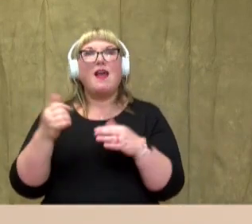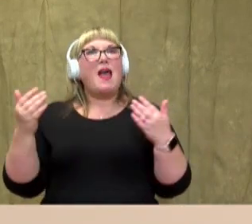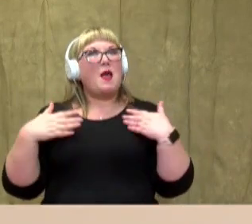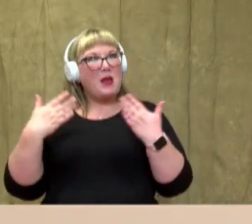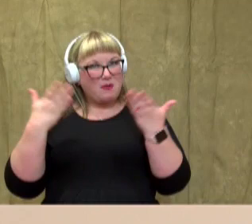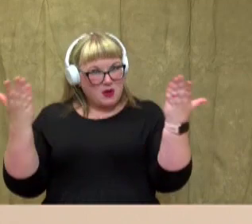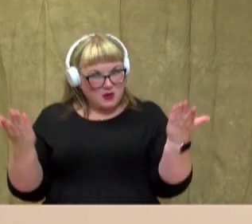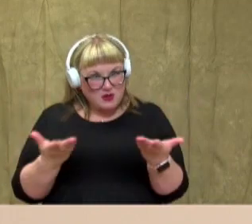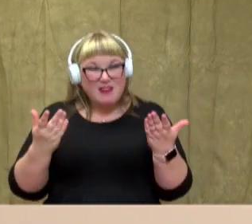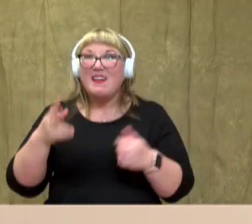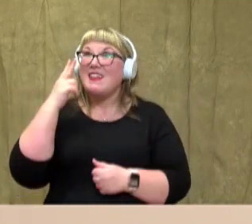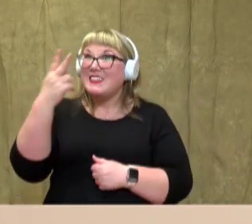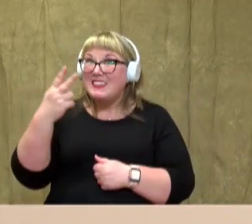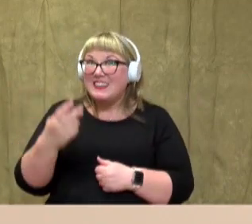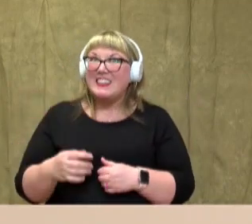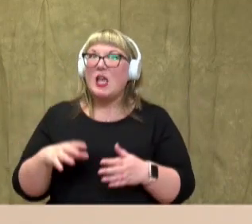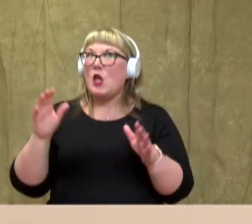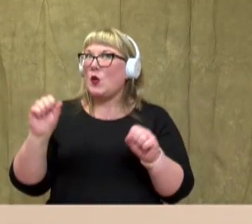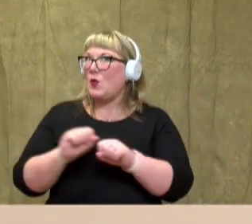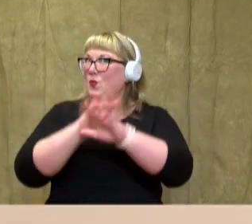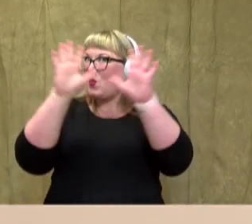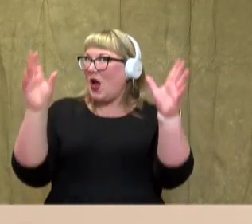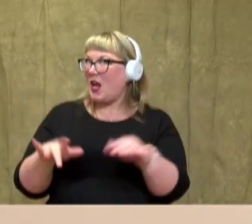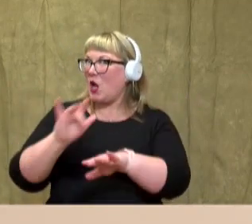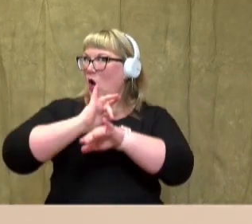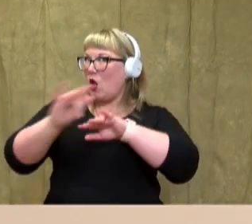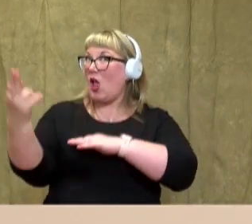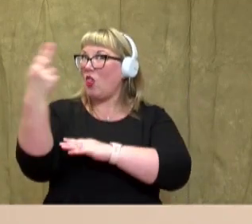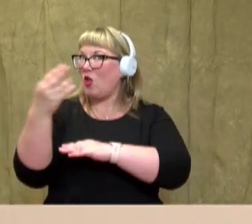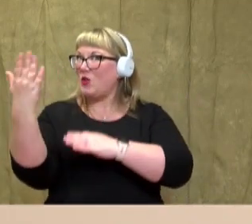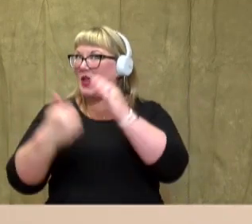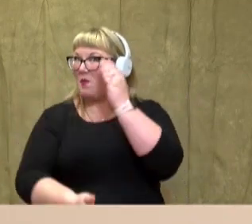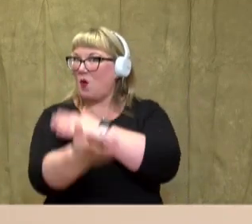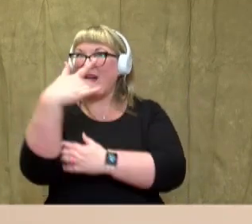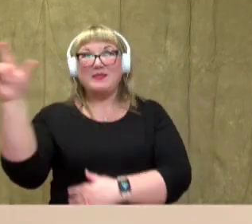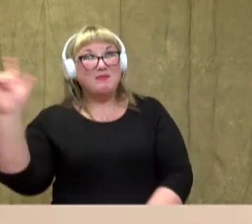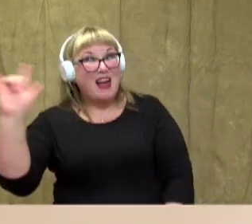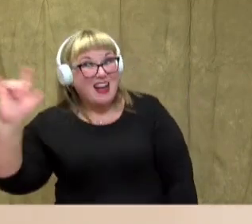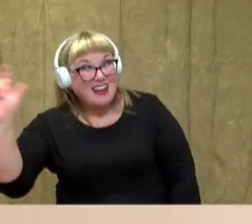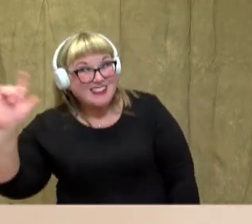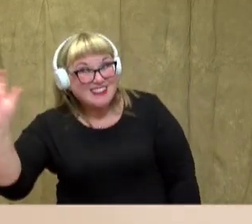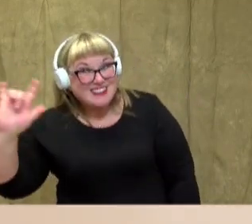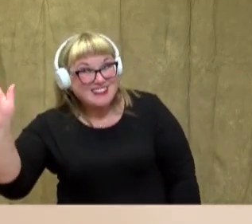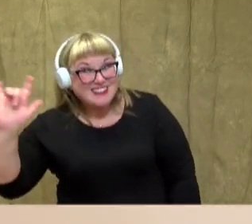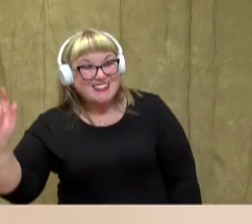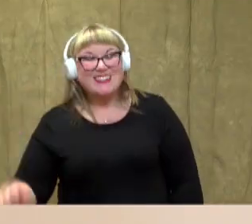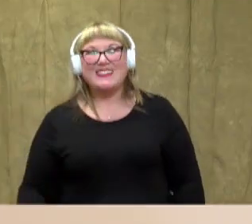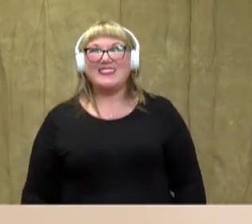today. I will see you all bright and early Thursday morning. Have a great day, friends. Bye.